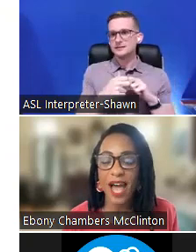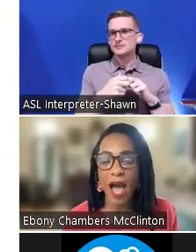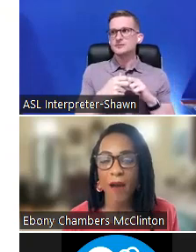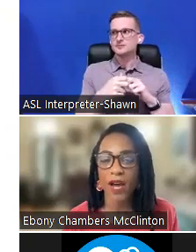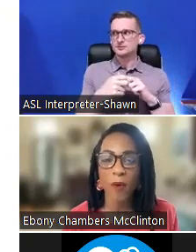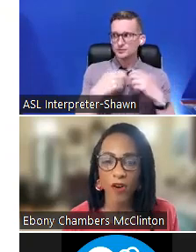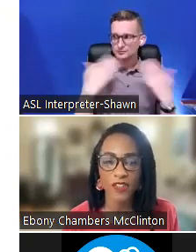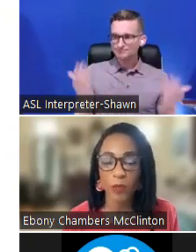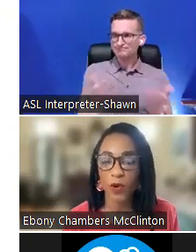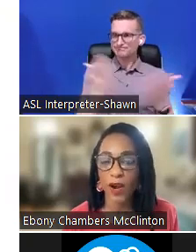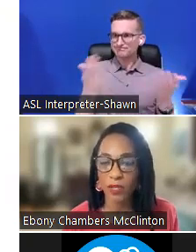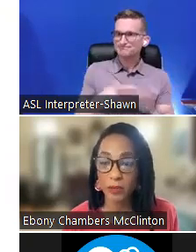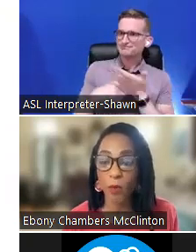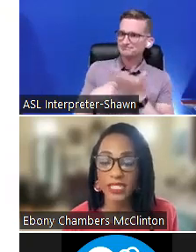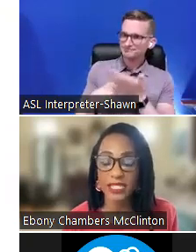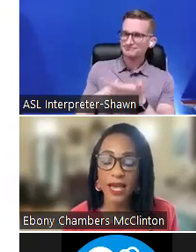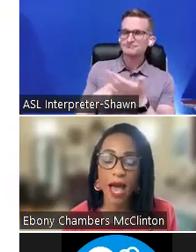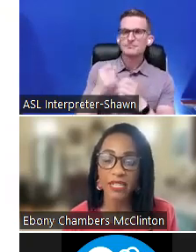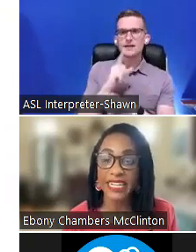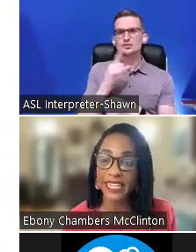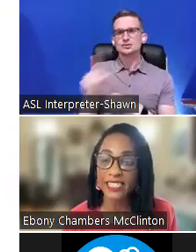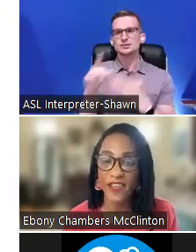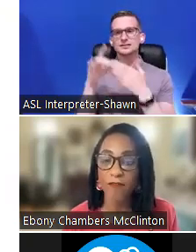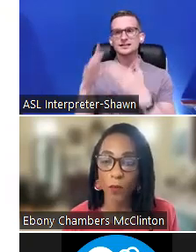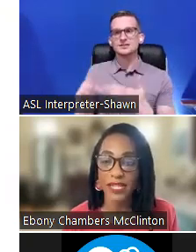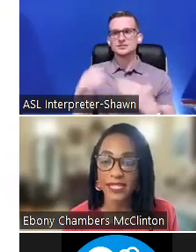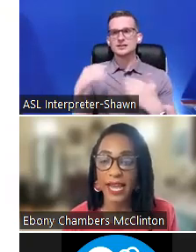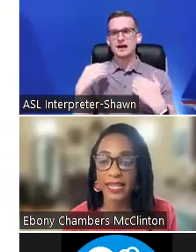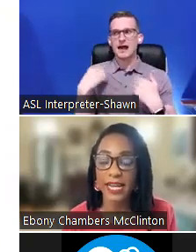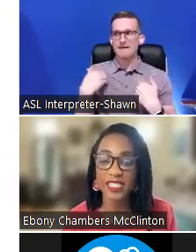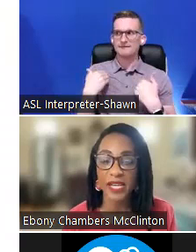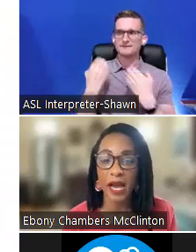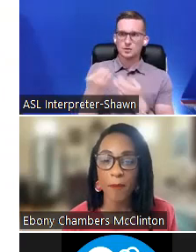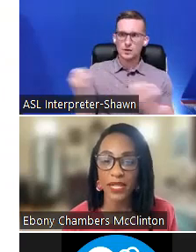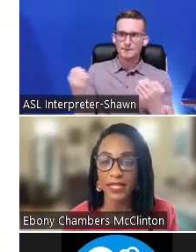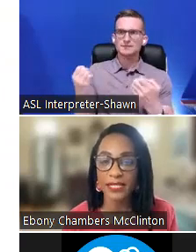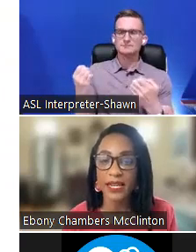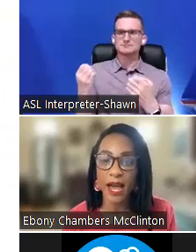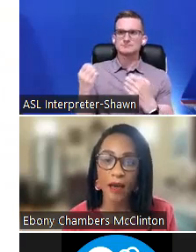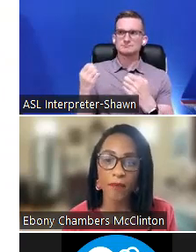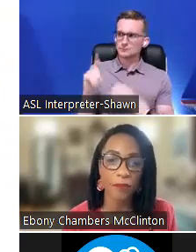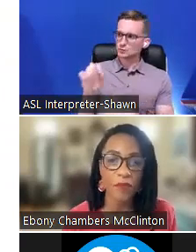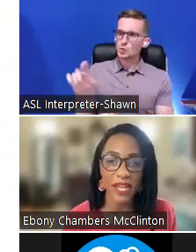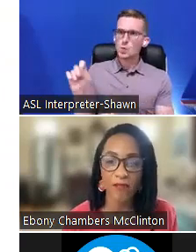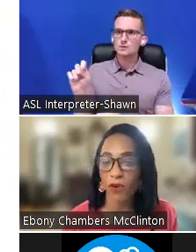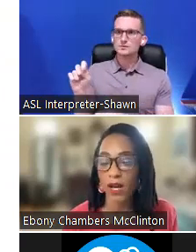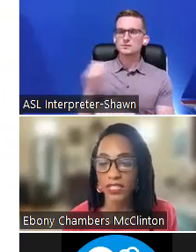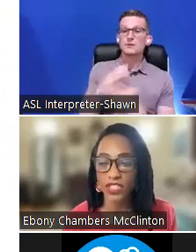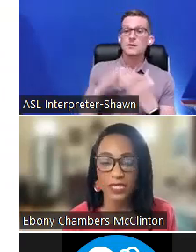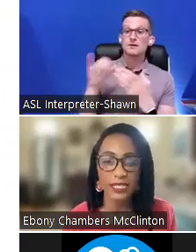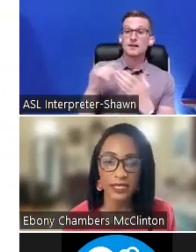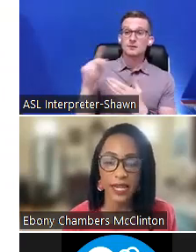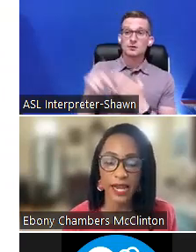equipped. Part of this program really supports leaning into that voice and speaking up against behavioral